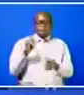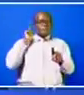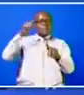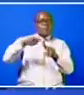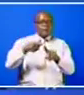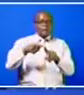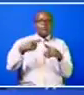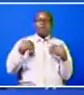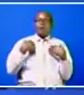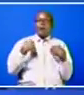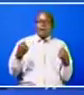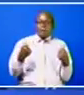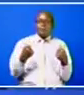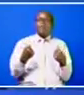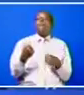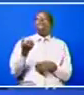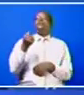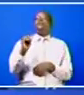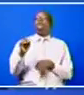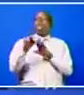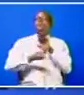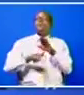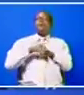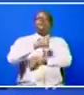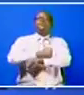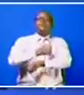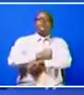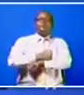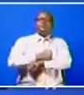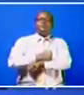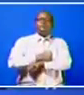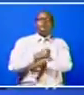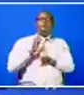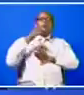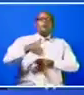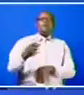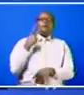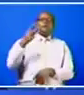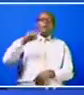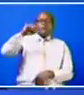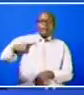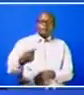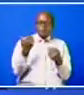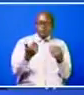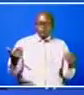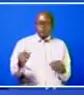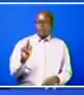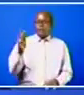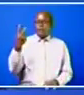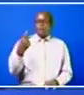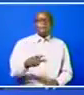over 350 primary schools and over 200,000 pupils in Kenya.